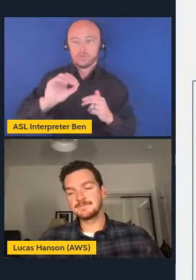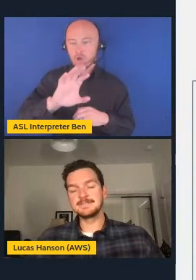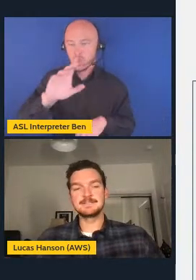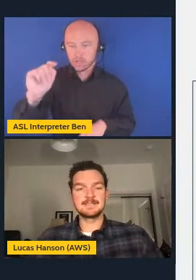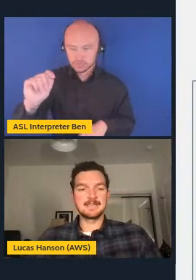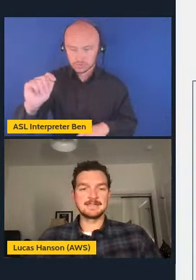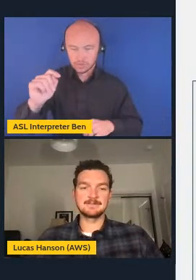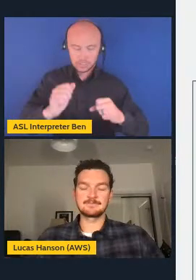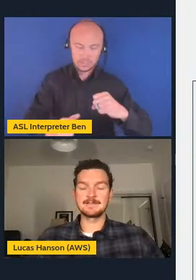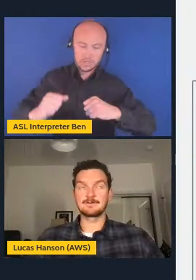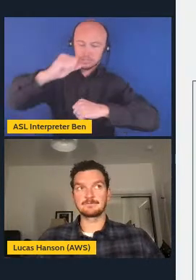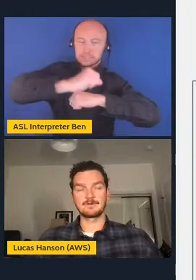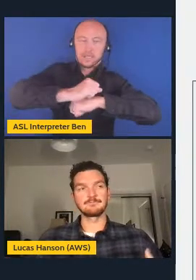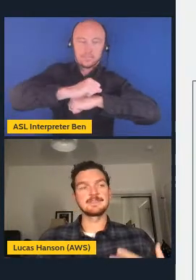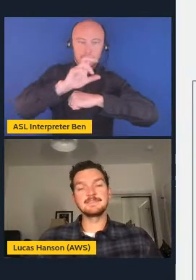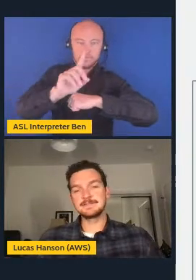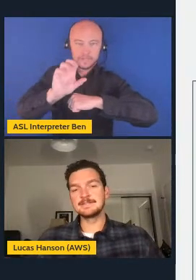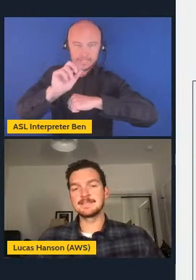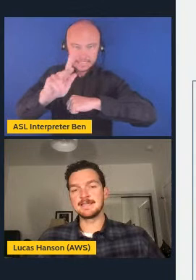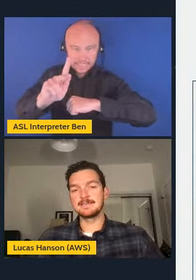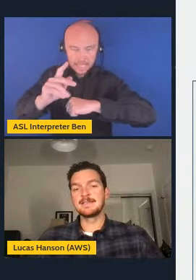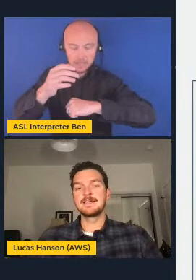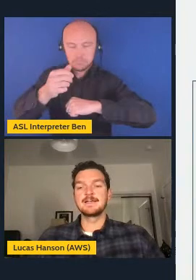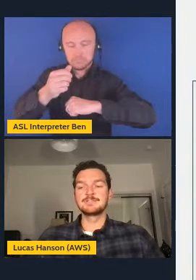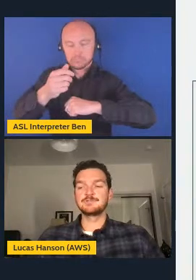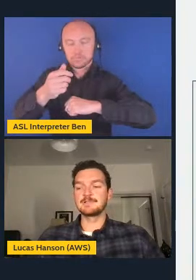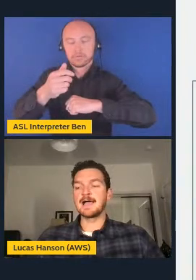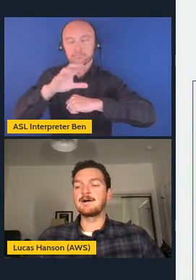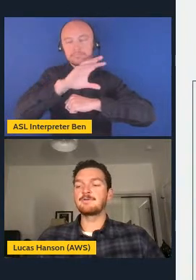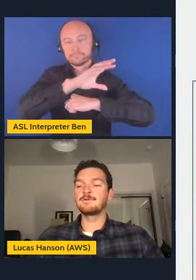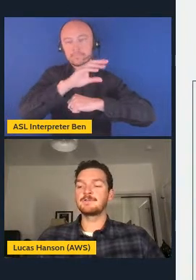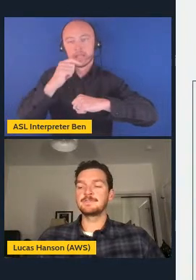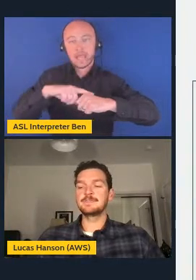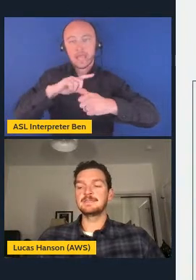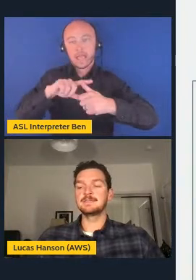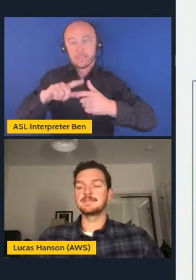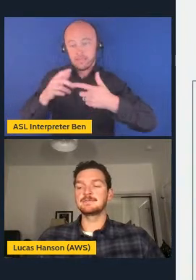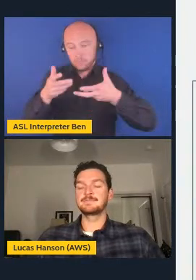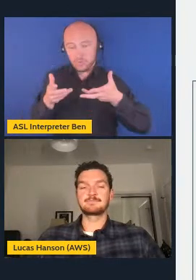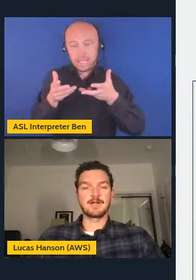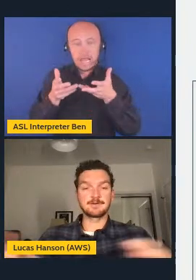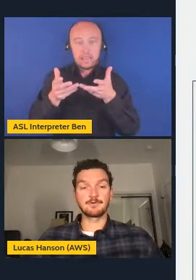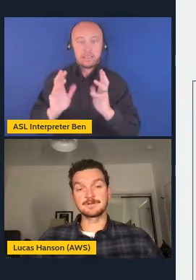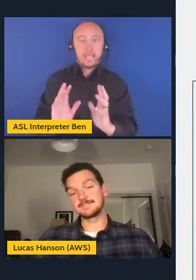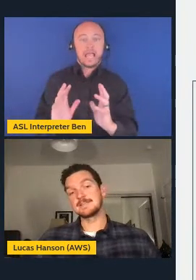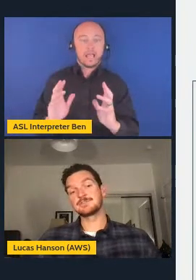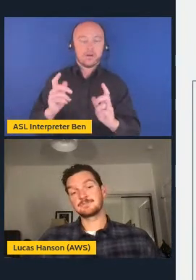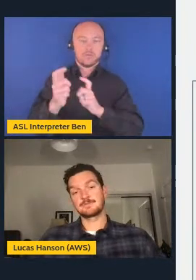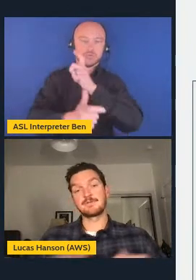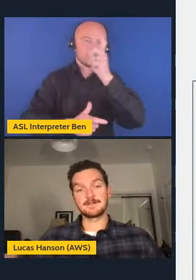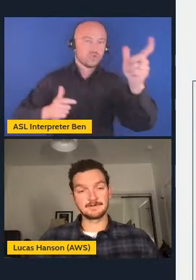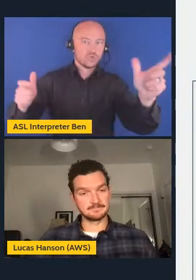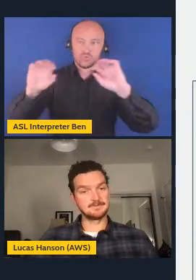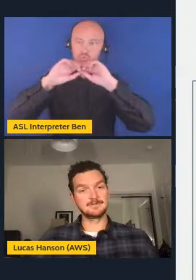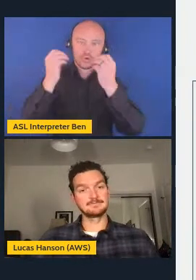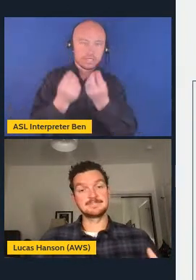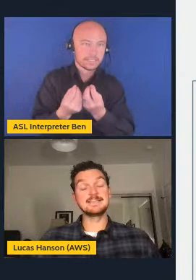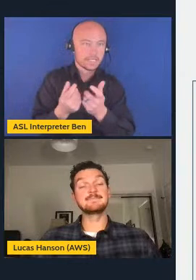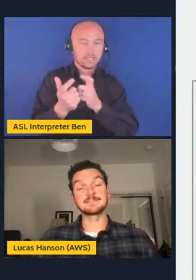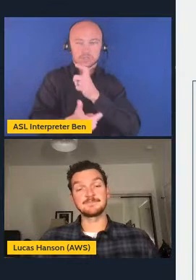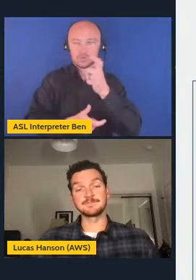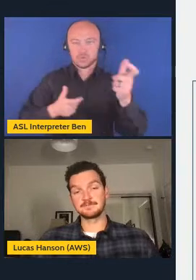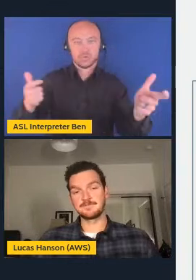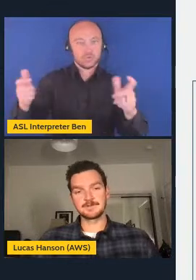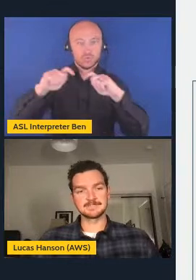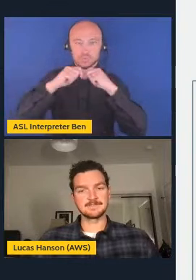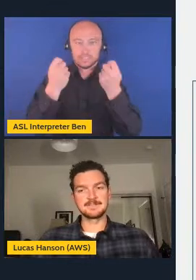top of the DDK, right, or within the DDK, to allow the broader organization or a broader team